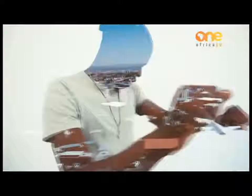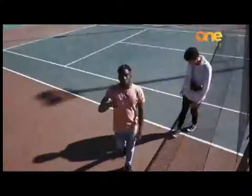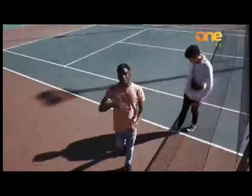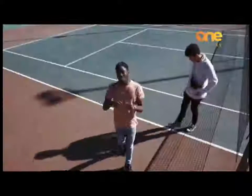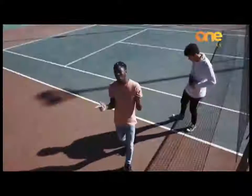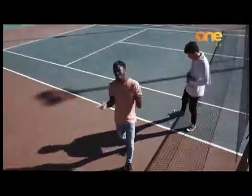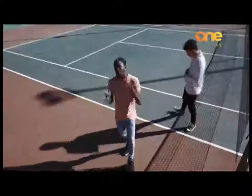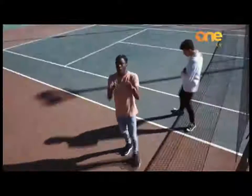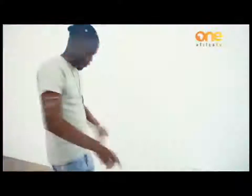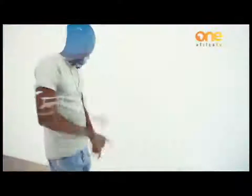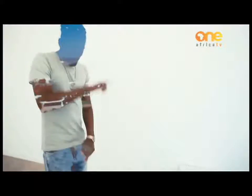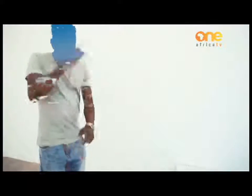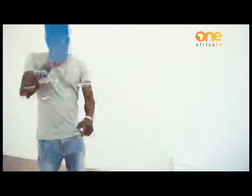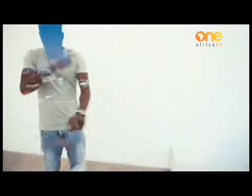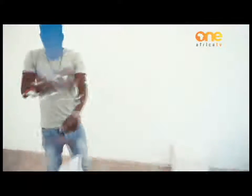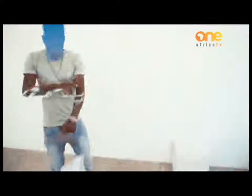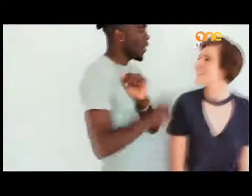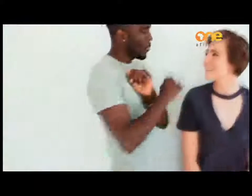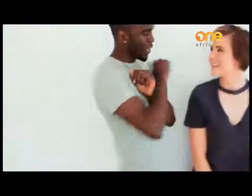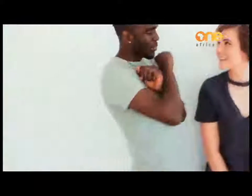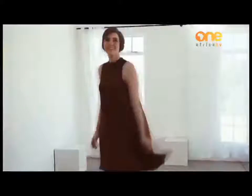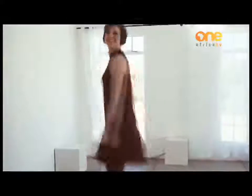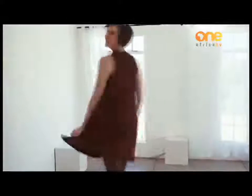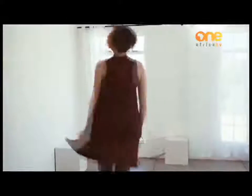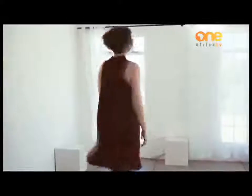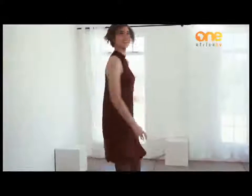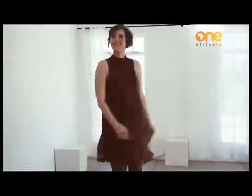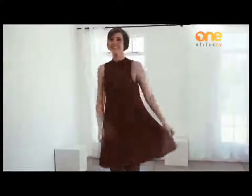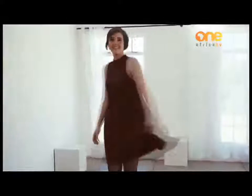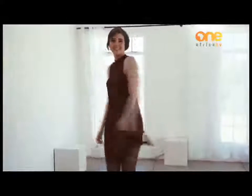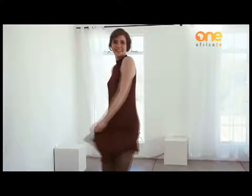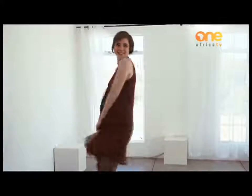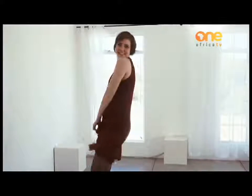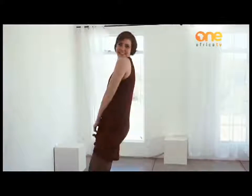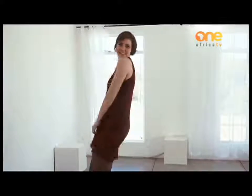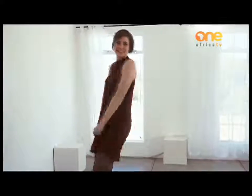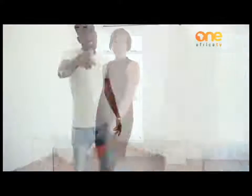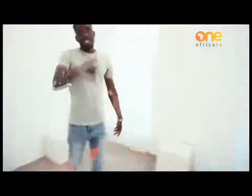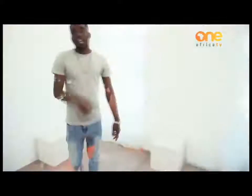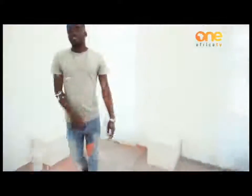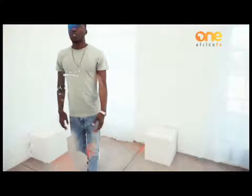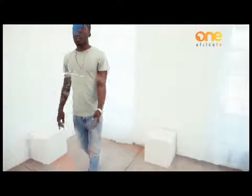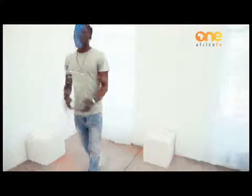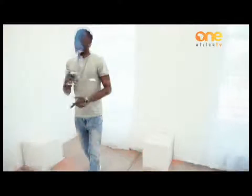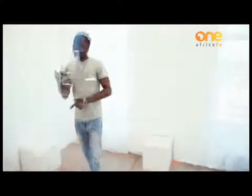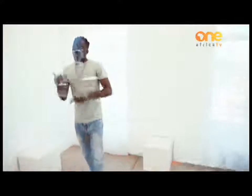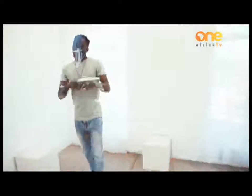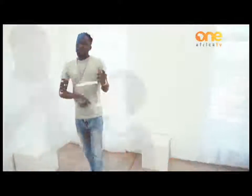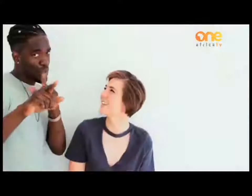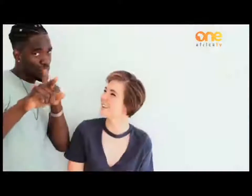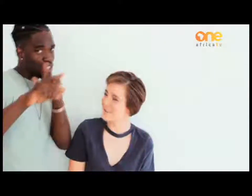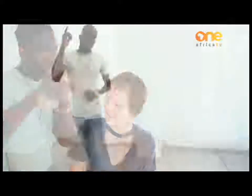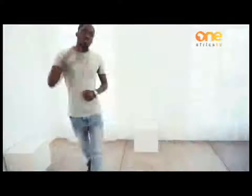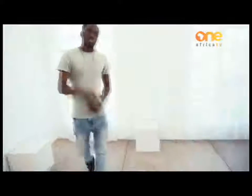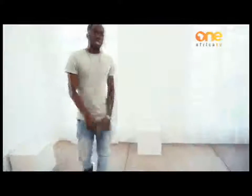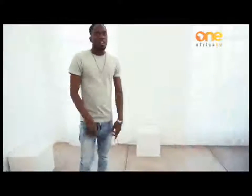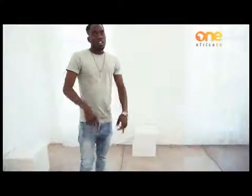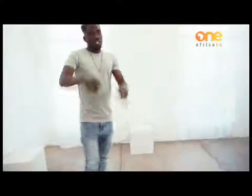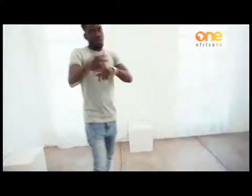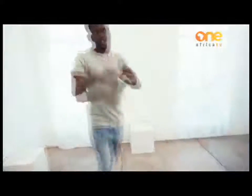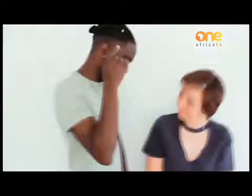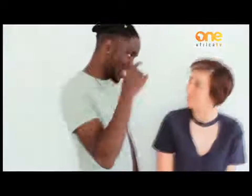I'll be on that TYO. Take you out. Be my girl. I'll make you proud. Let's go jump inside the crowd. I got the music